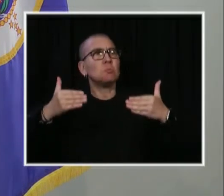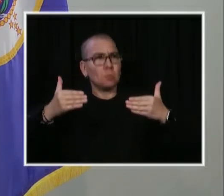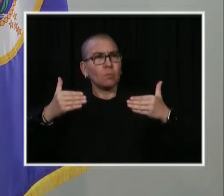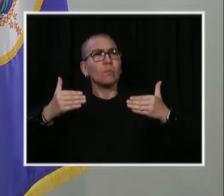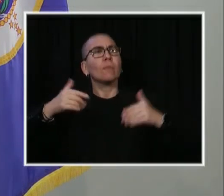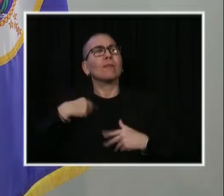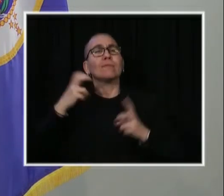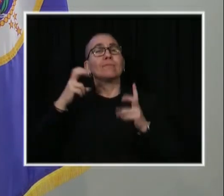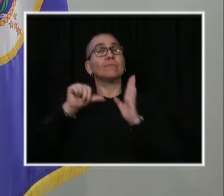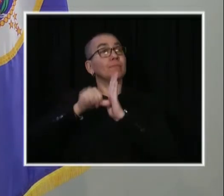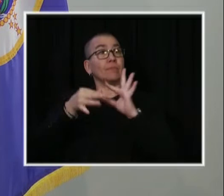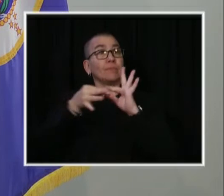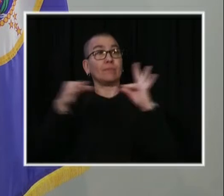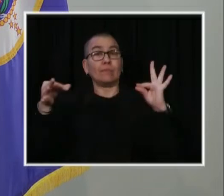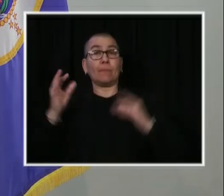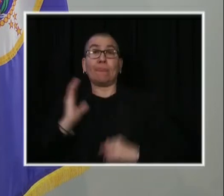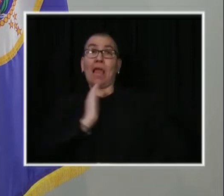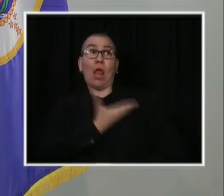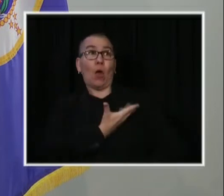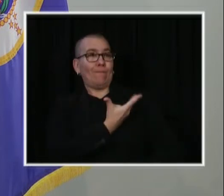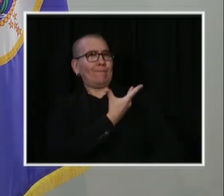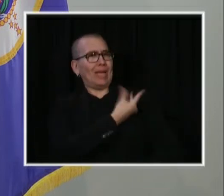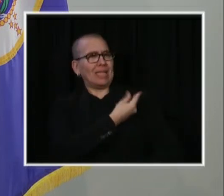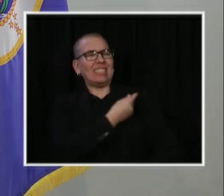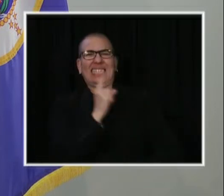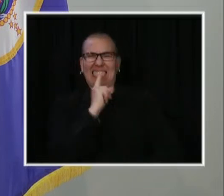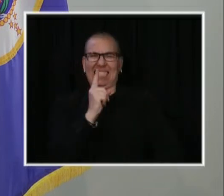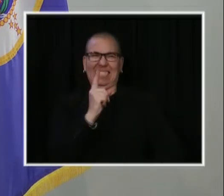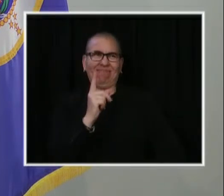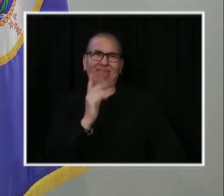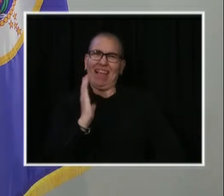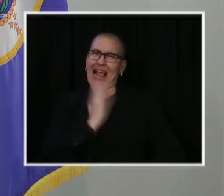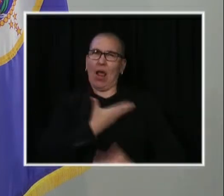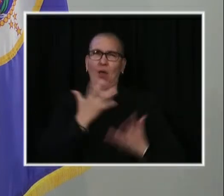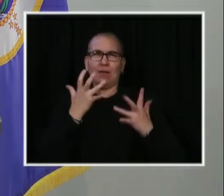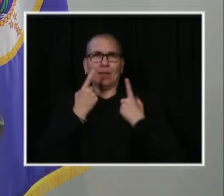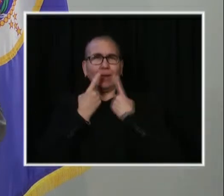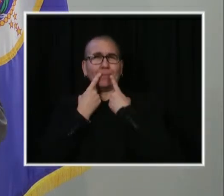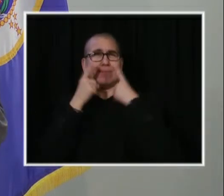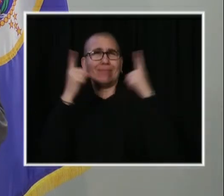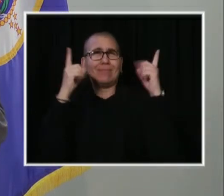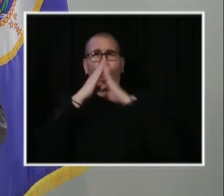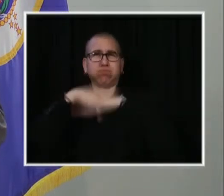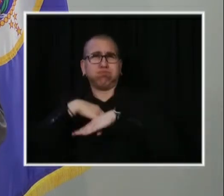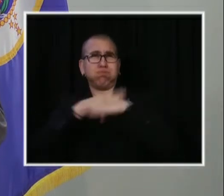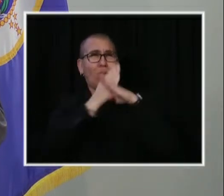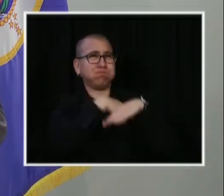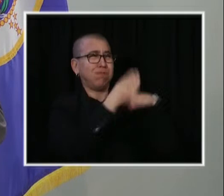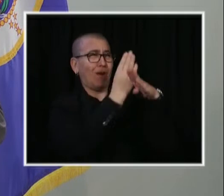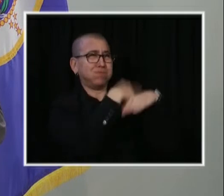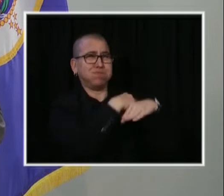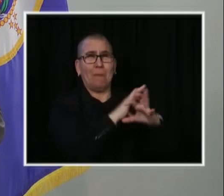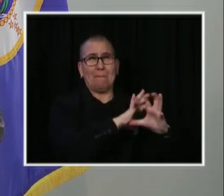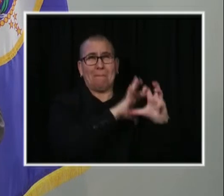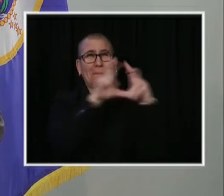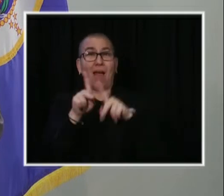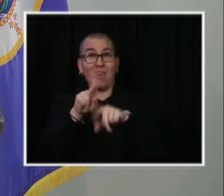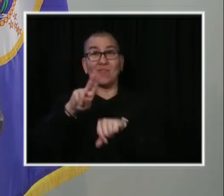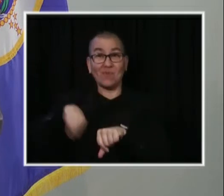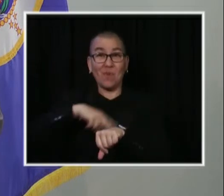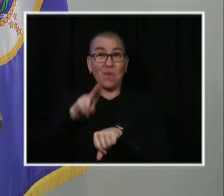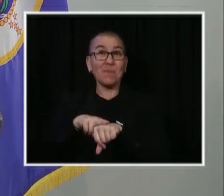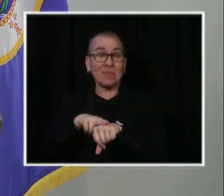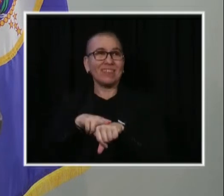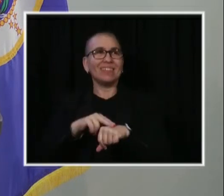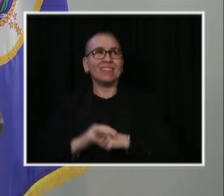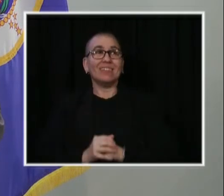said our only vaccine is our ability to social distance and mitigate. That is no longer true. And because of what you've done, you put us in a better spot